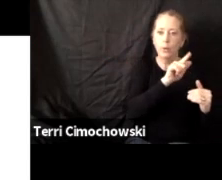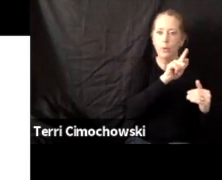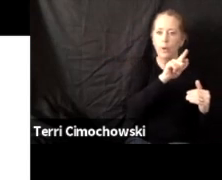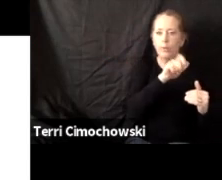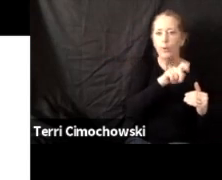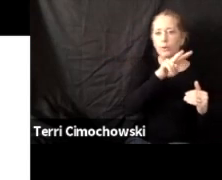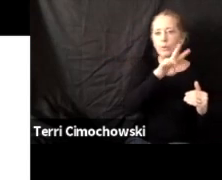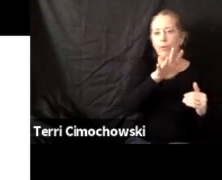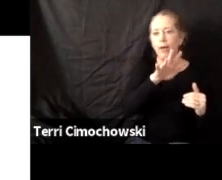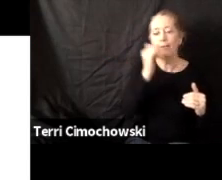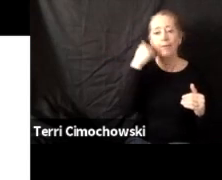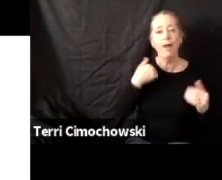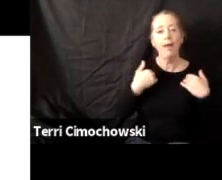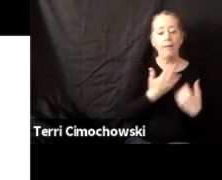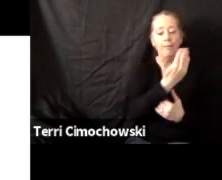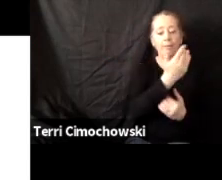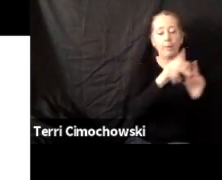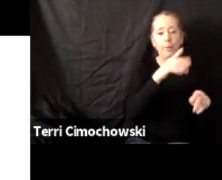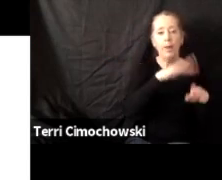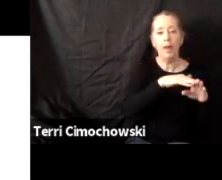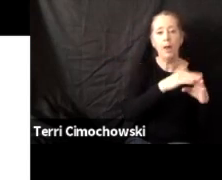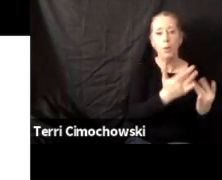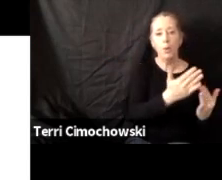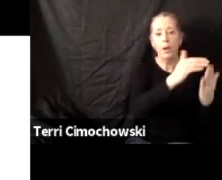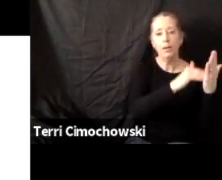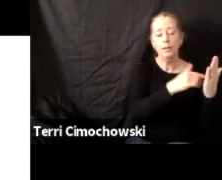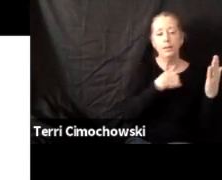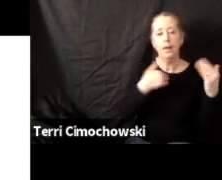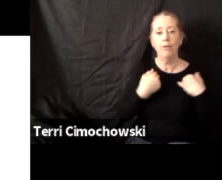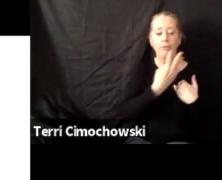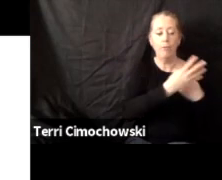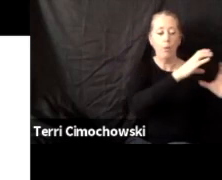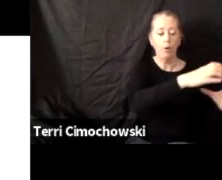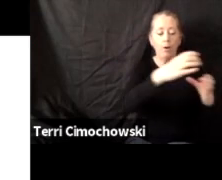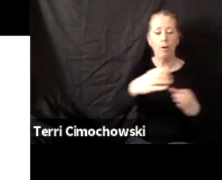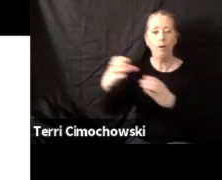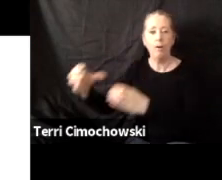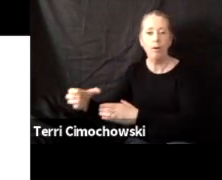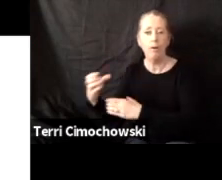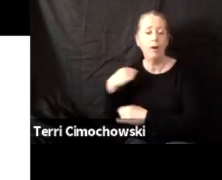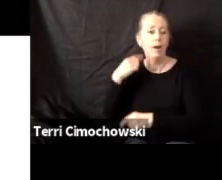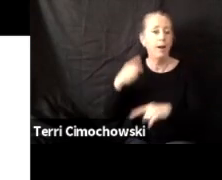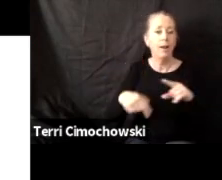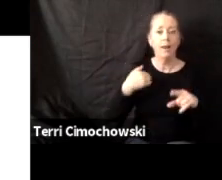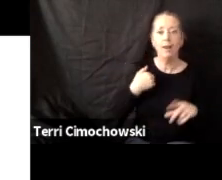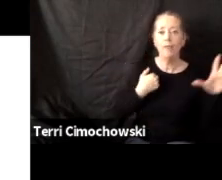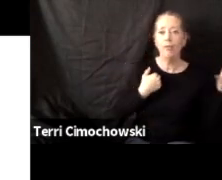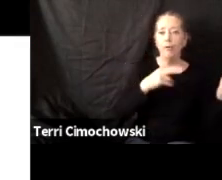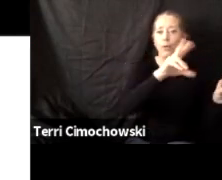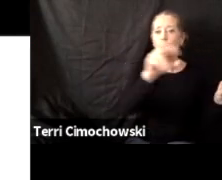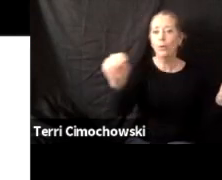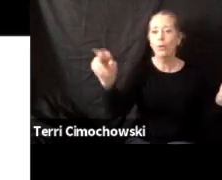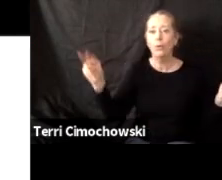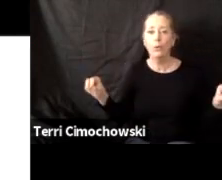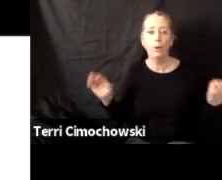have 15 people on a waiting list and I have 4 sections, I can't have class sizes of 30 in